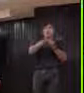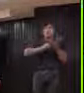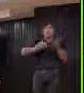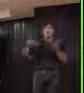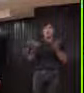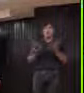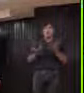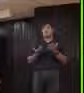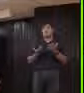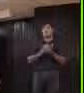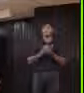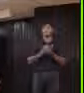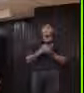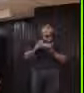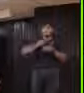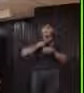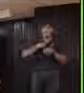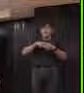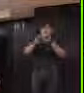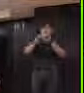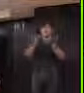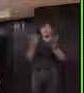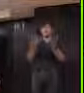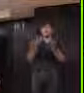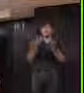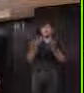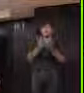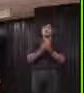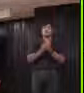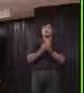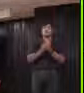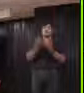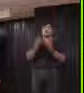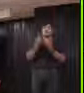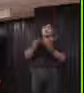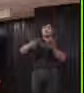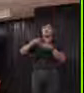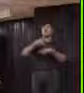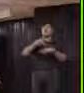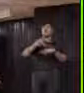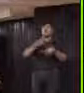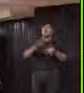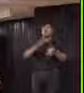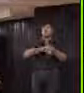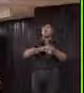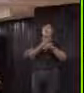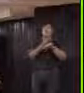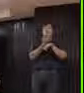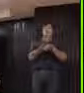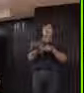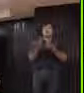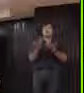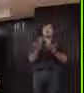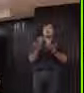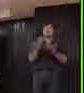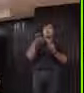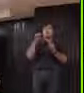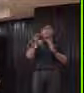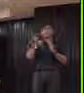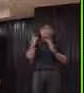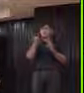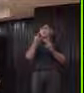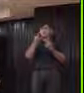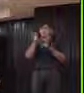book. My question is that what, according to the panel, took so long? Was it